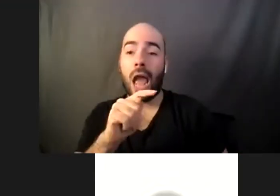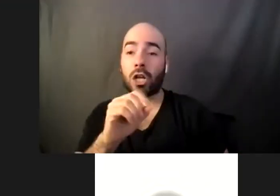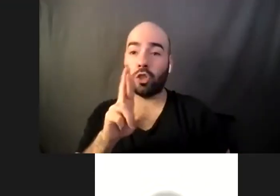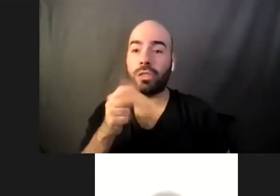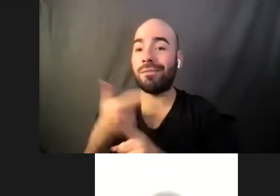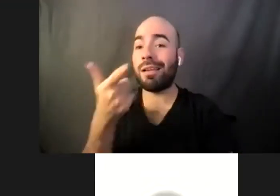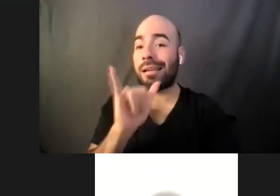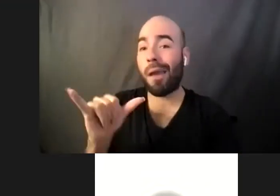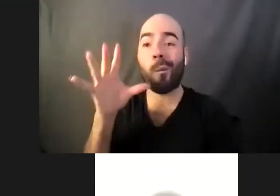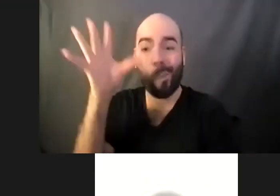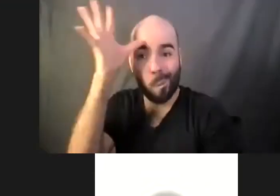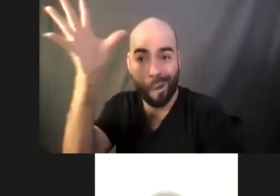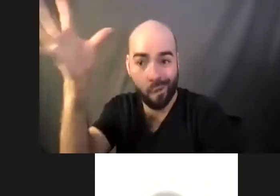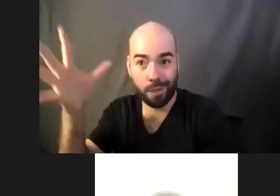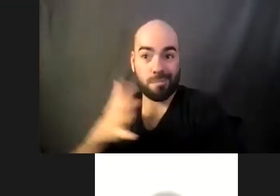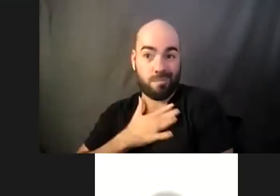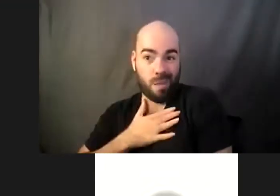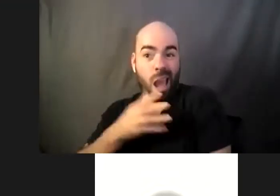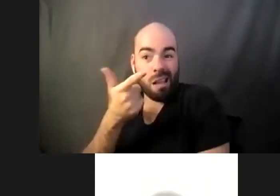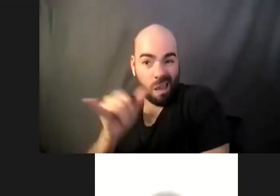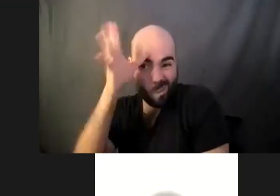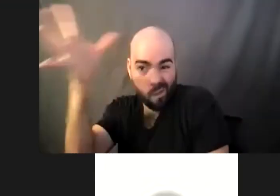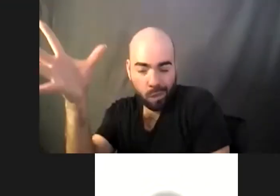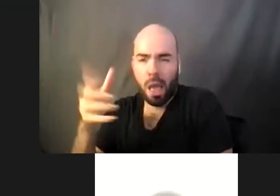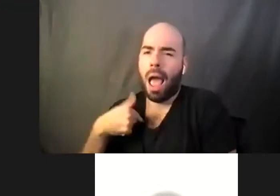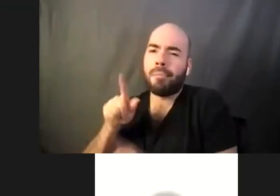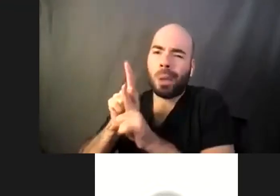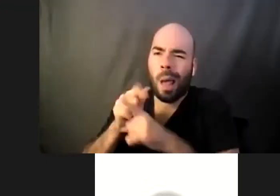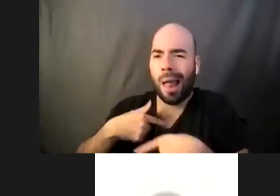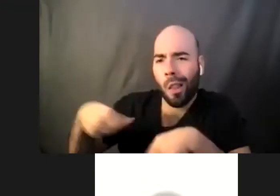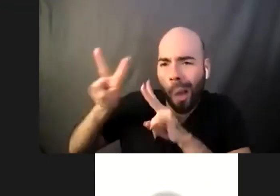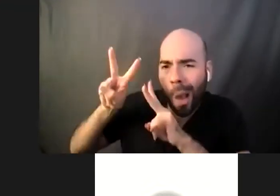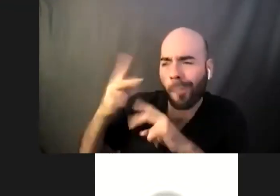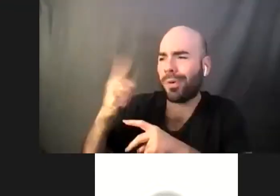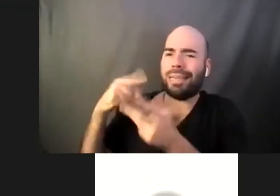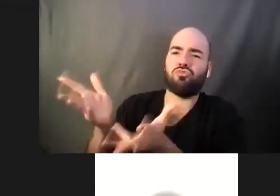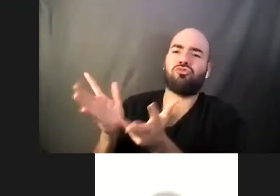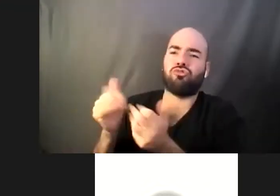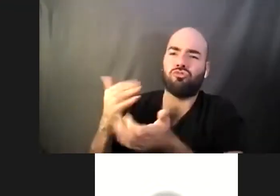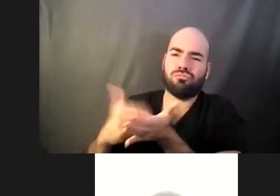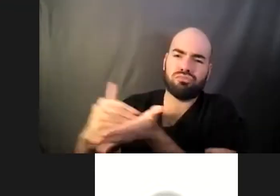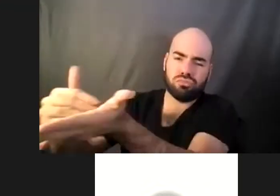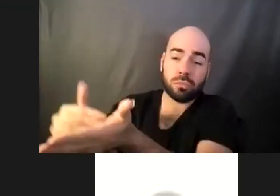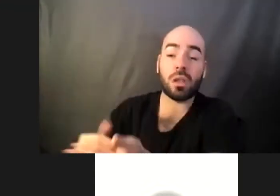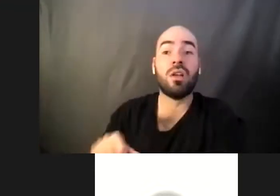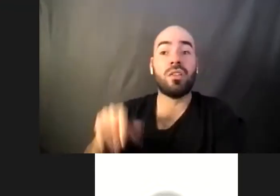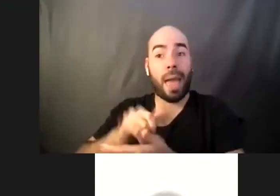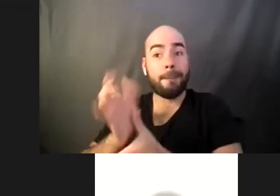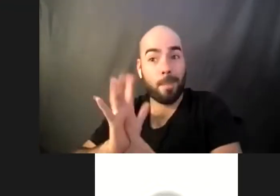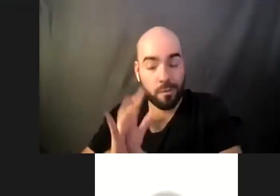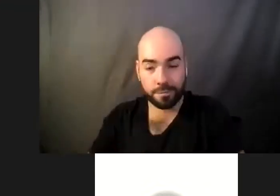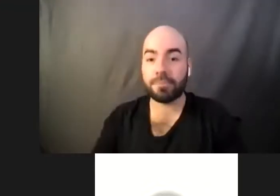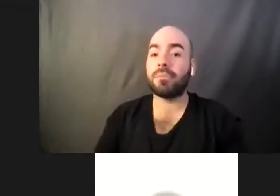of mine, and Hector's been a mentor, someone I spoke to often. So yeah, so we did Walk For Me. That opened up the door to my